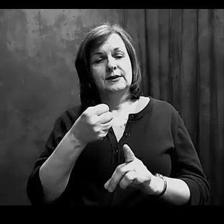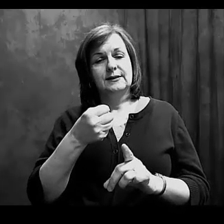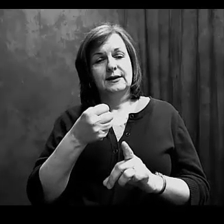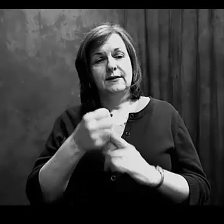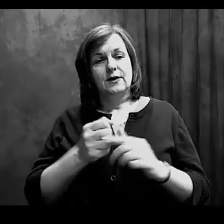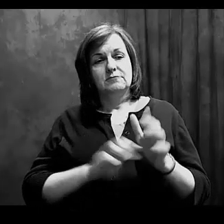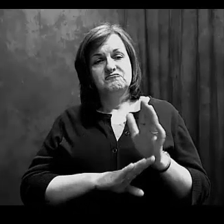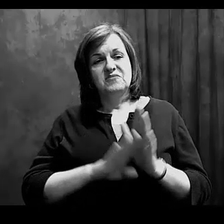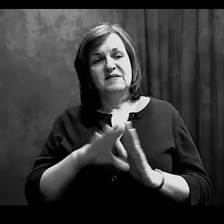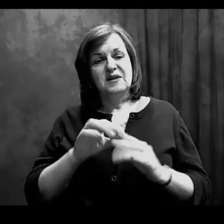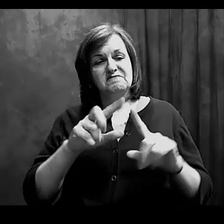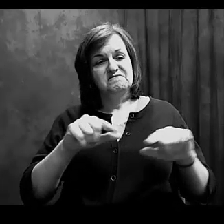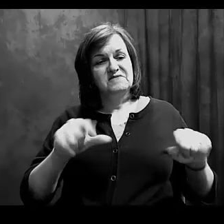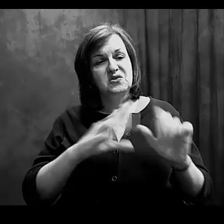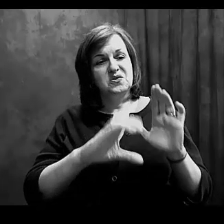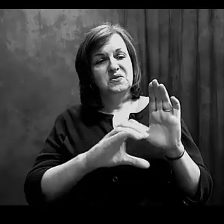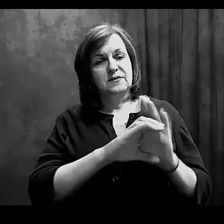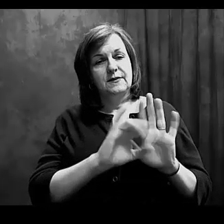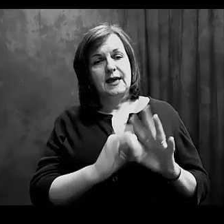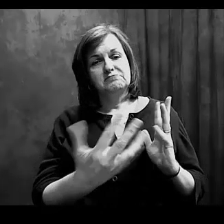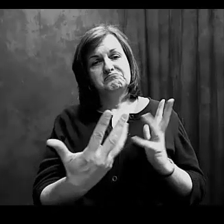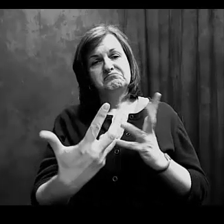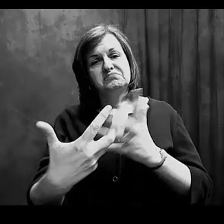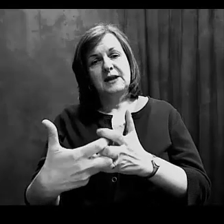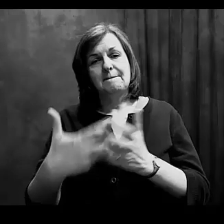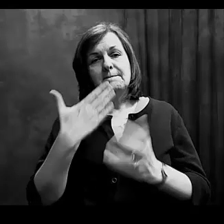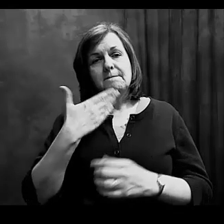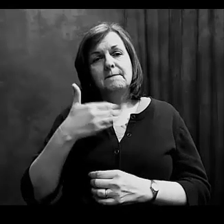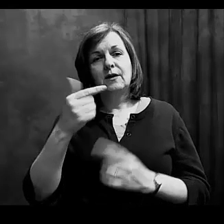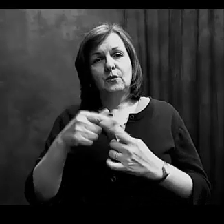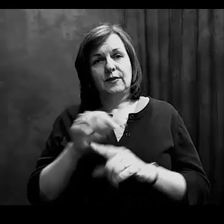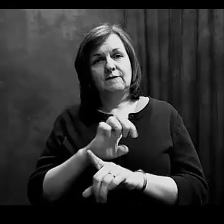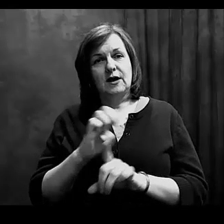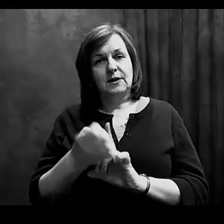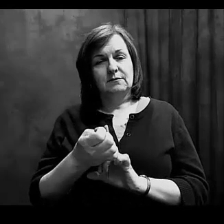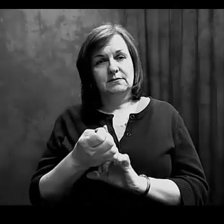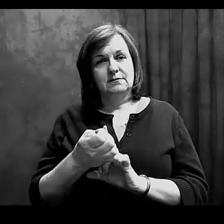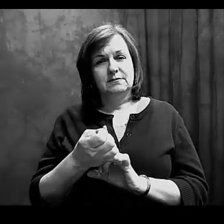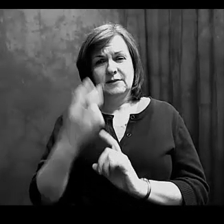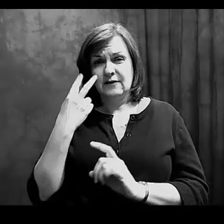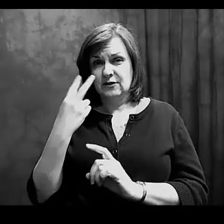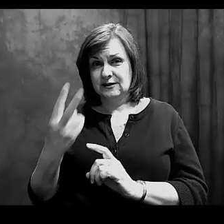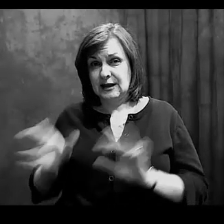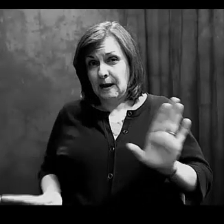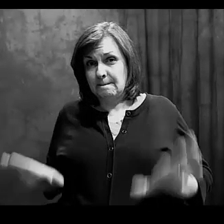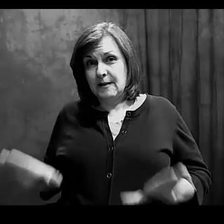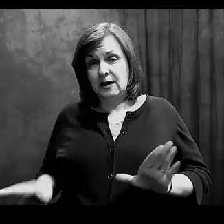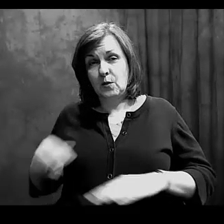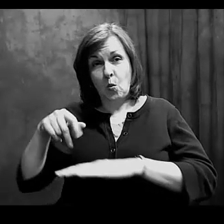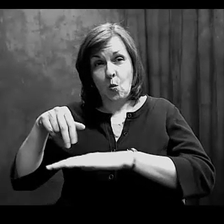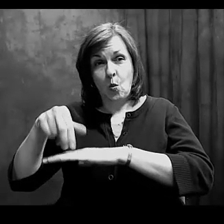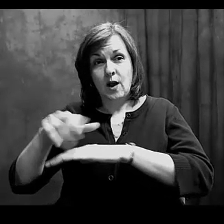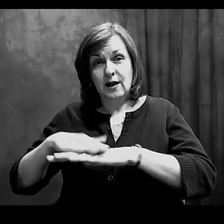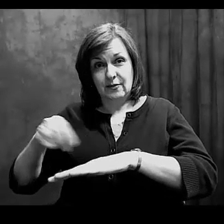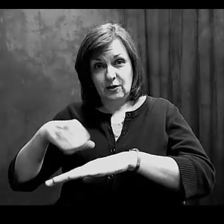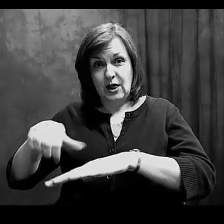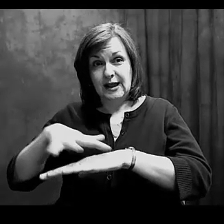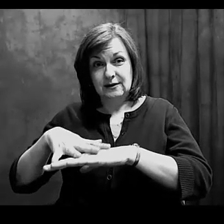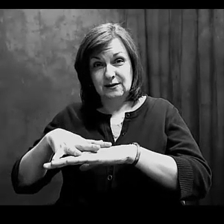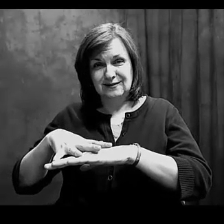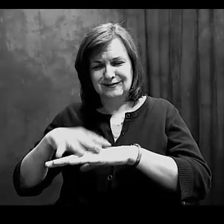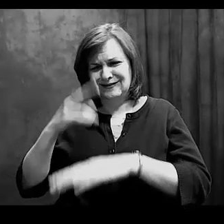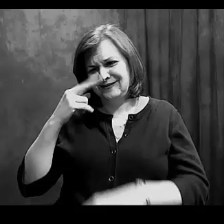of characteristics that would make you better adapt to that environment? Have you ever seen a penguin walk around on